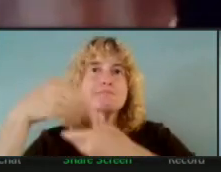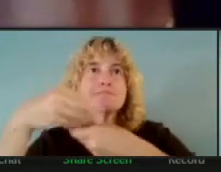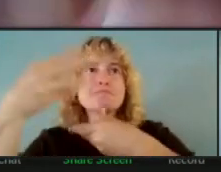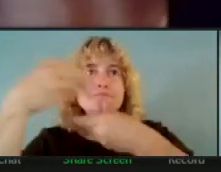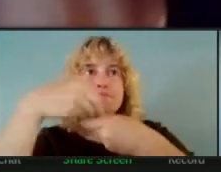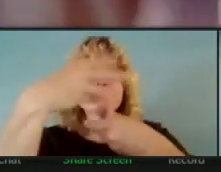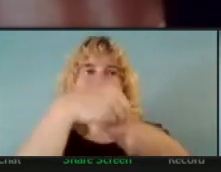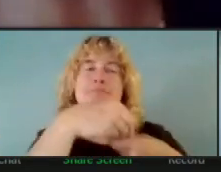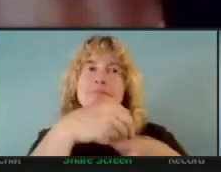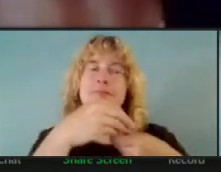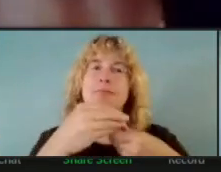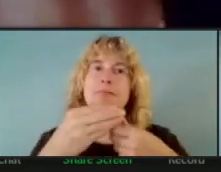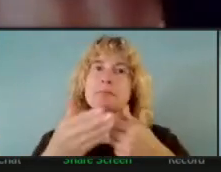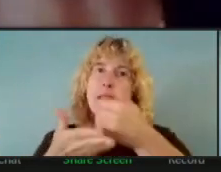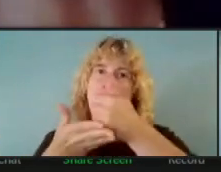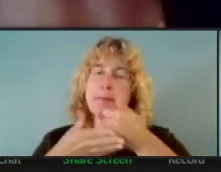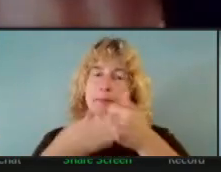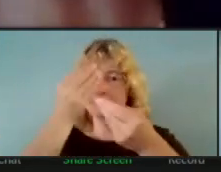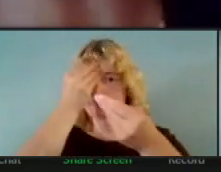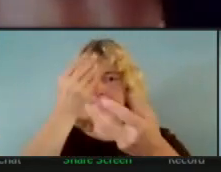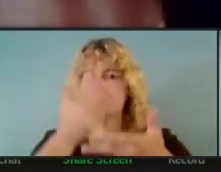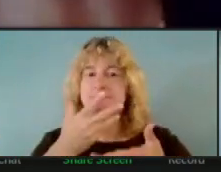for a moment, I'm going to probably call